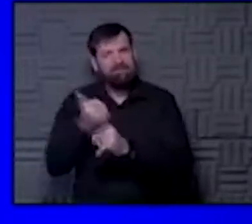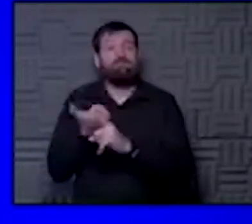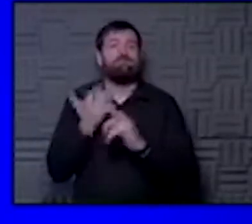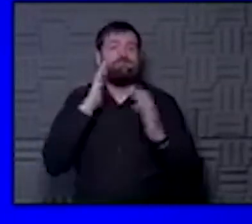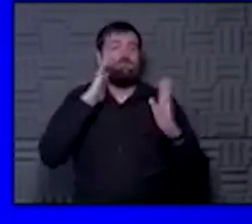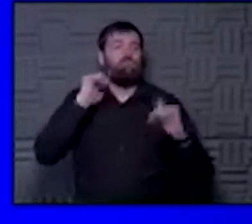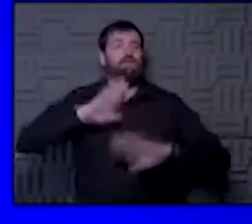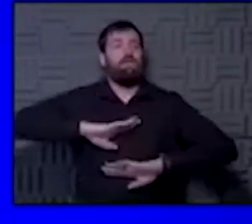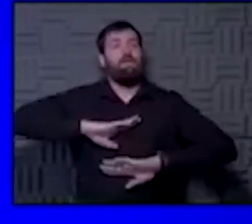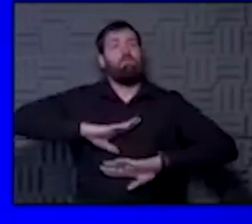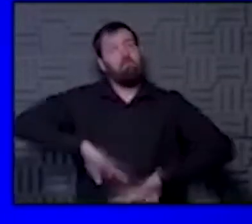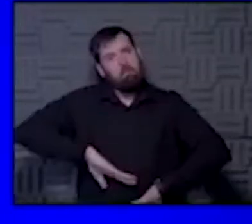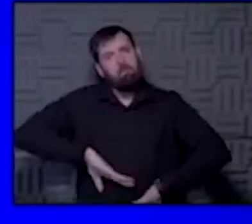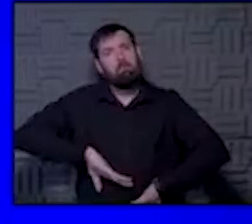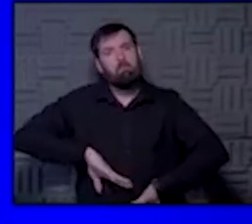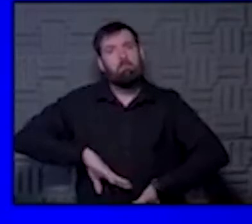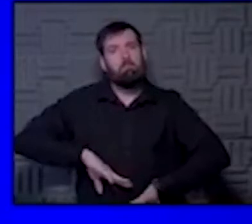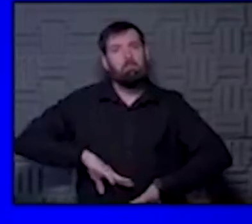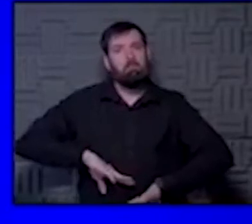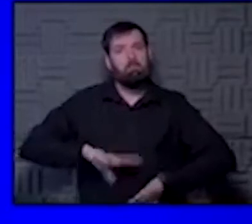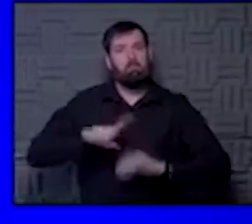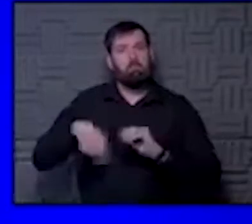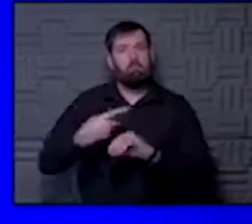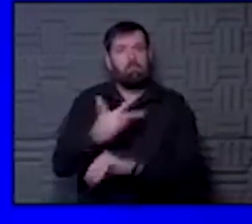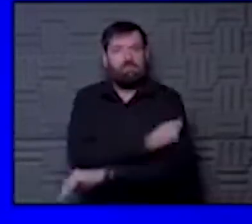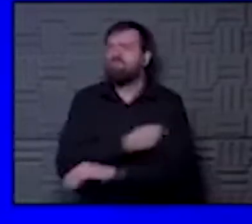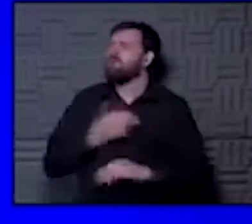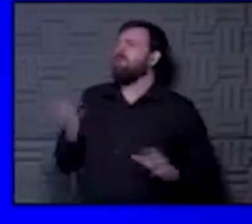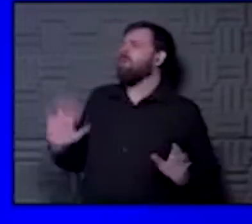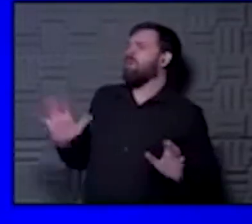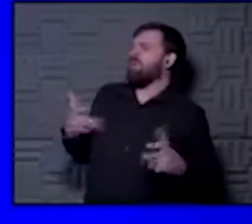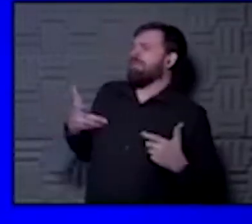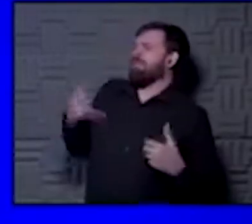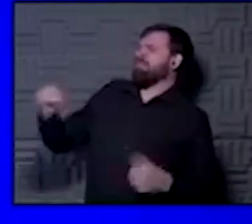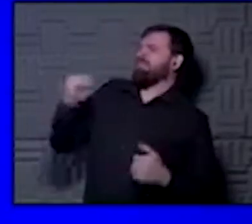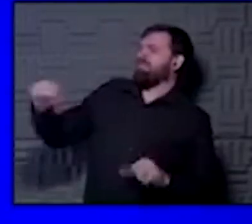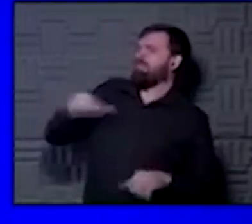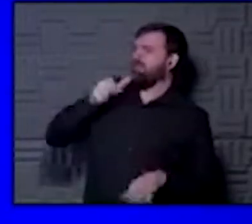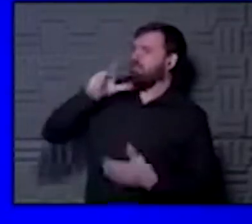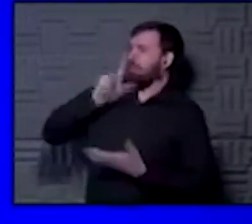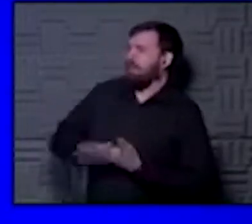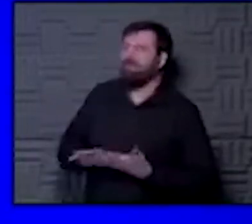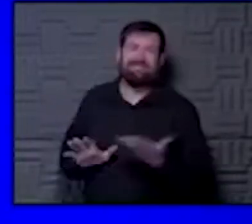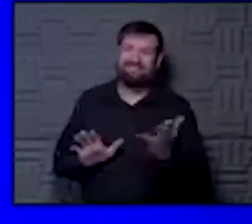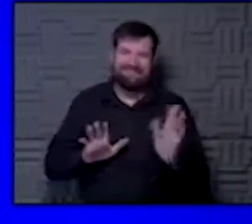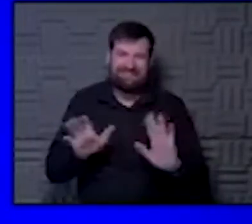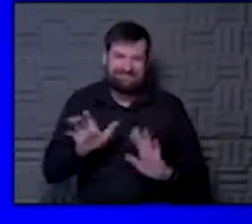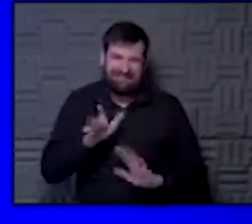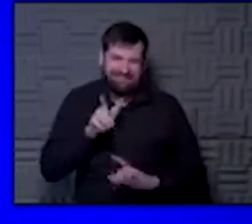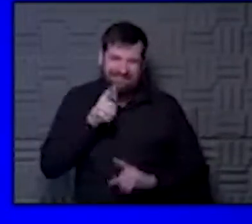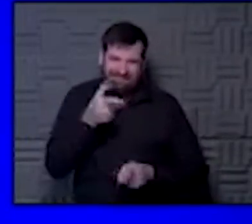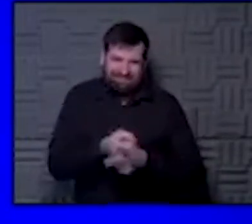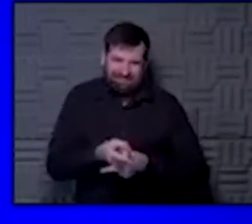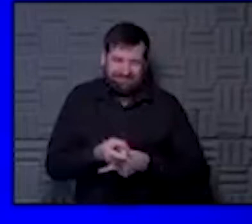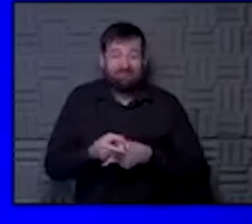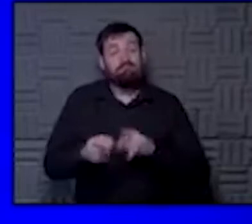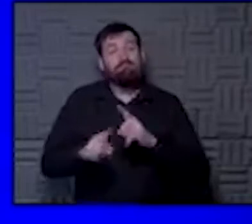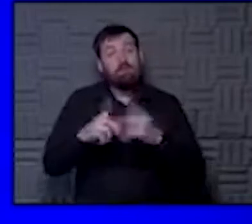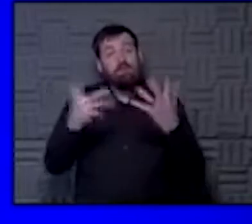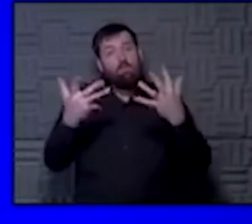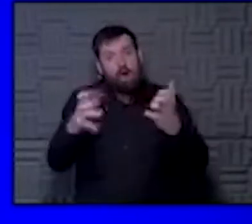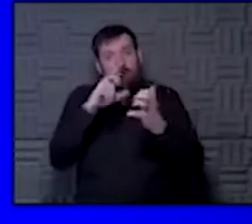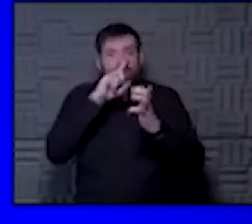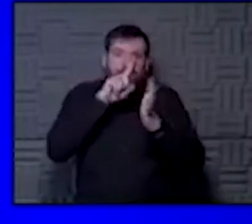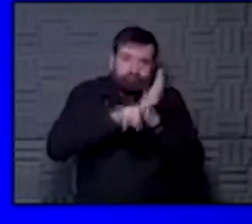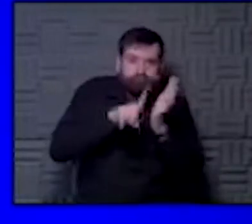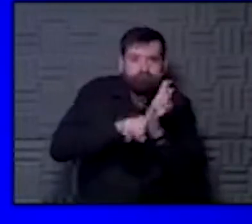will reduce your reluctance a lot. But just saying, I'm reluctant, I'm not going to take it because I don't believe in it, that's not the right way to go about it. But wanting to look at the